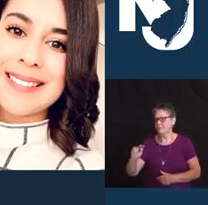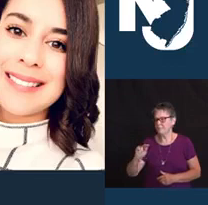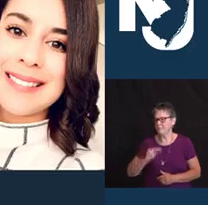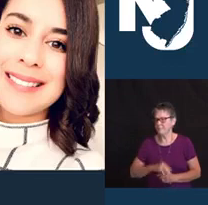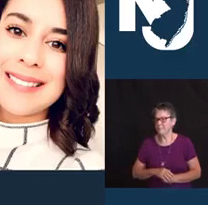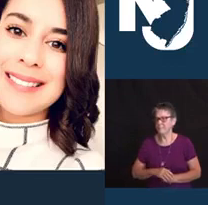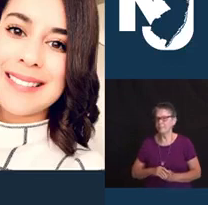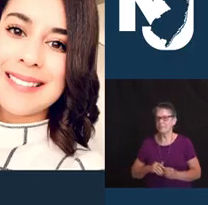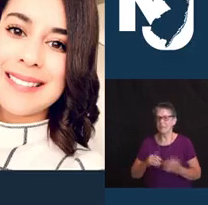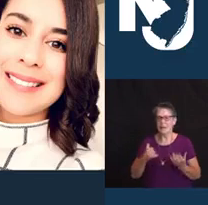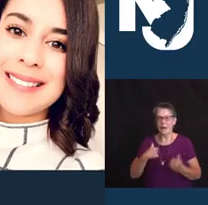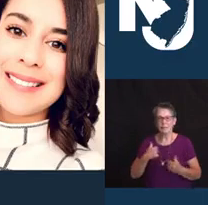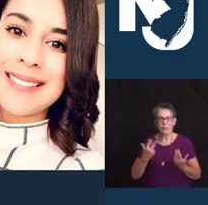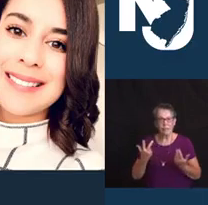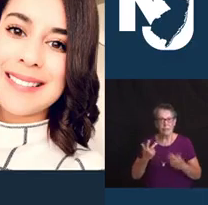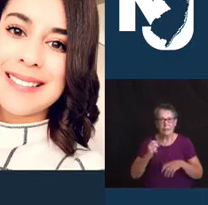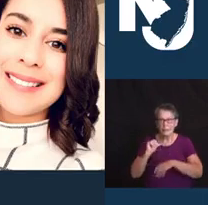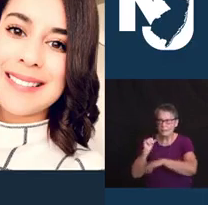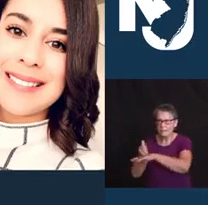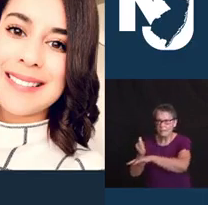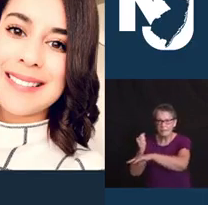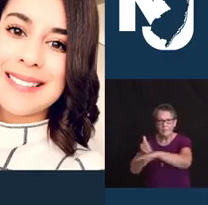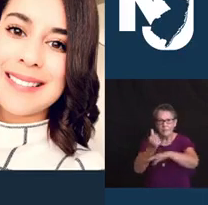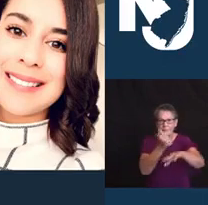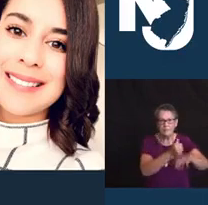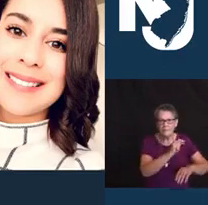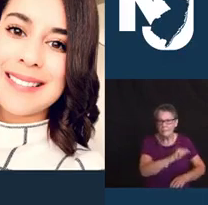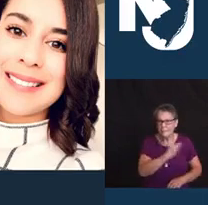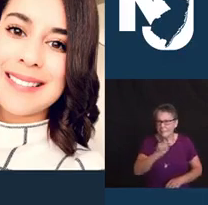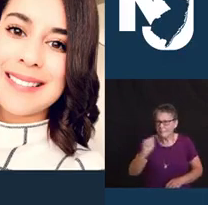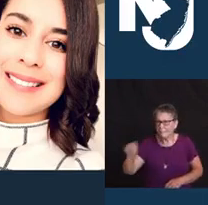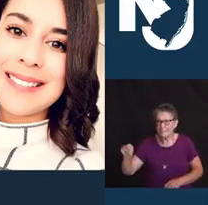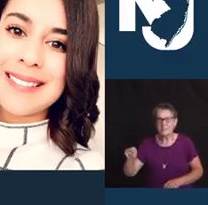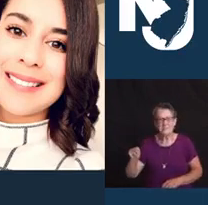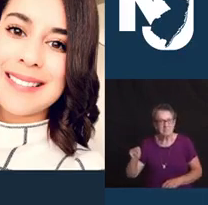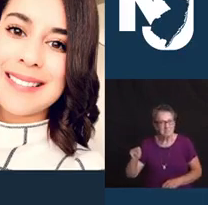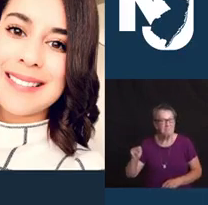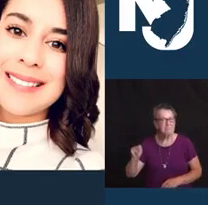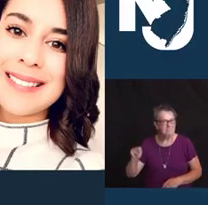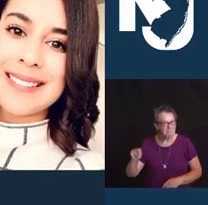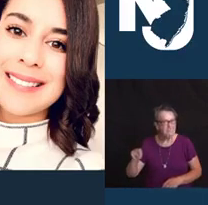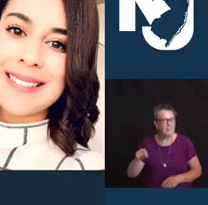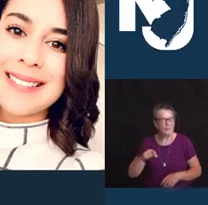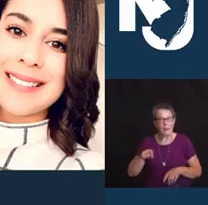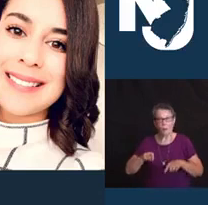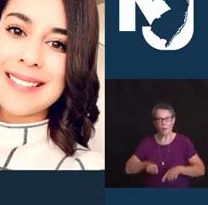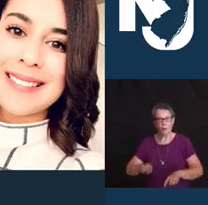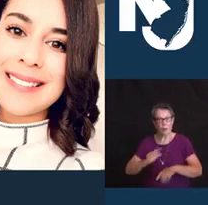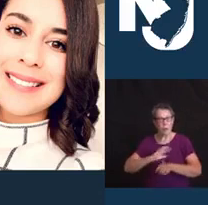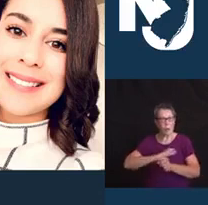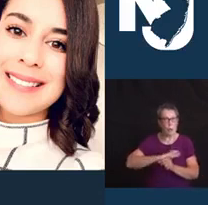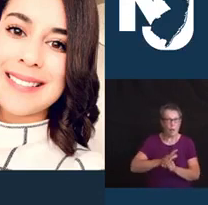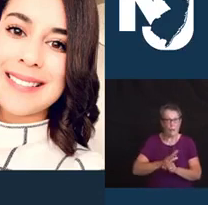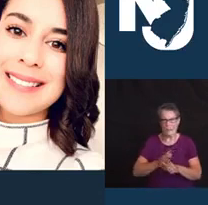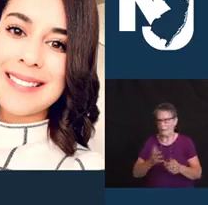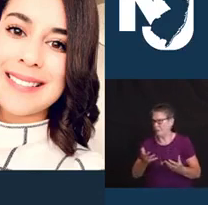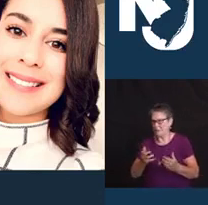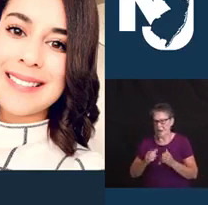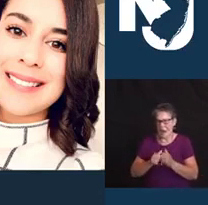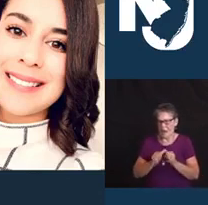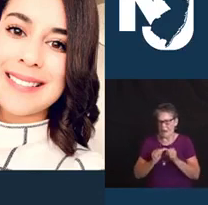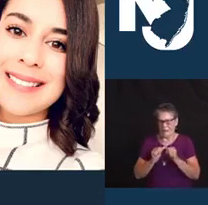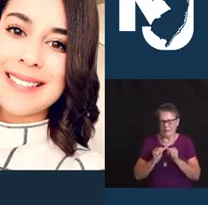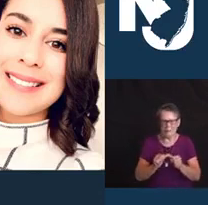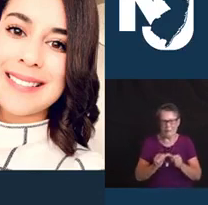Throughout the pandemic, the Villegas family knew that they had to stay open to continue feeding the families and the communities where